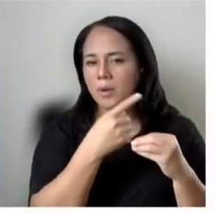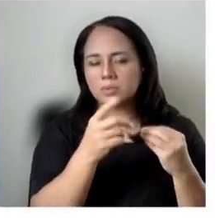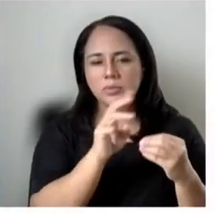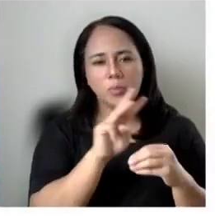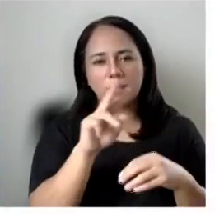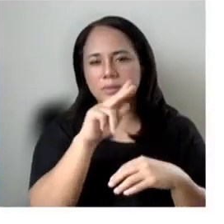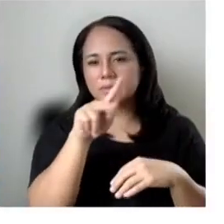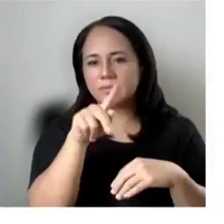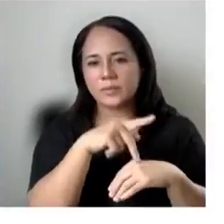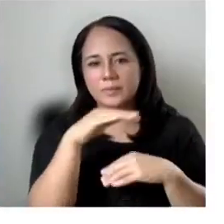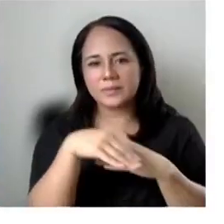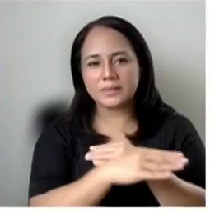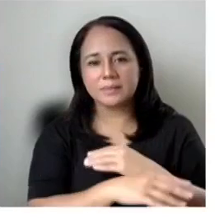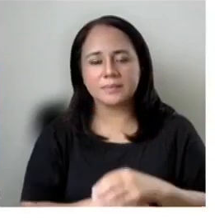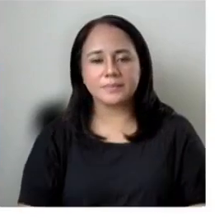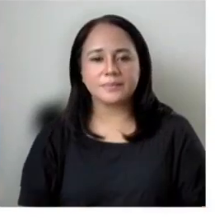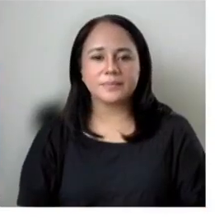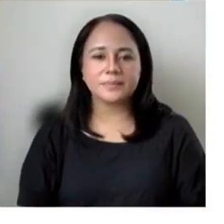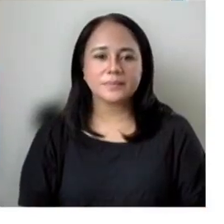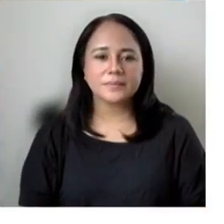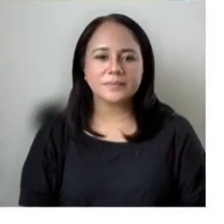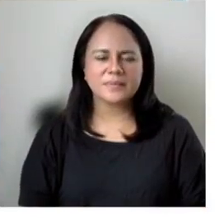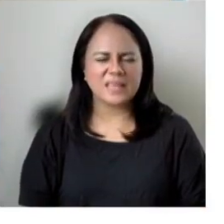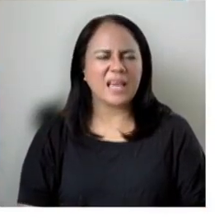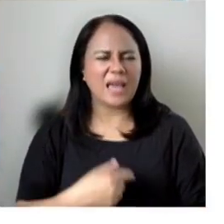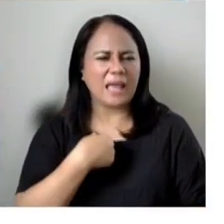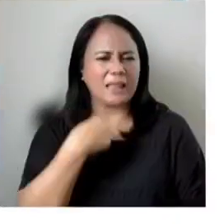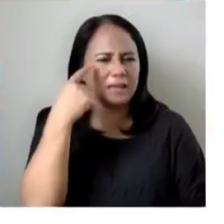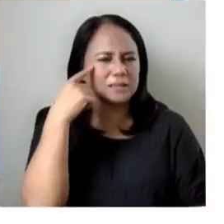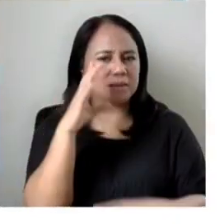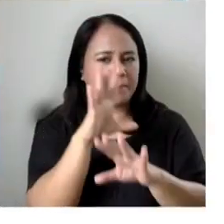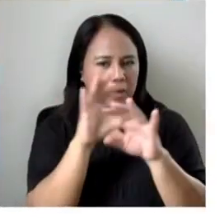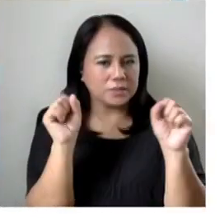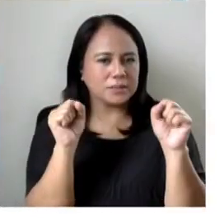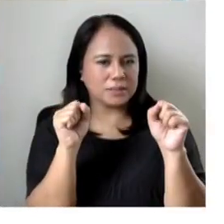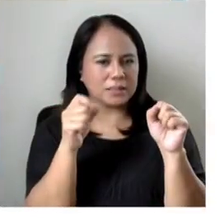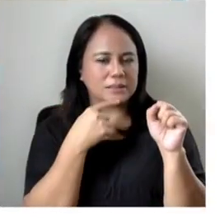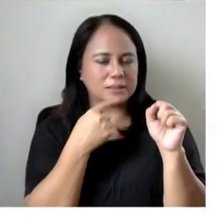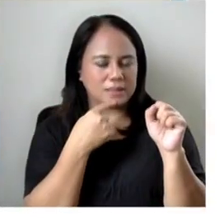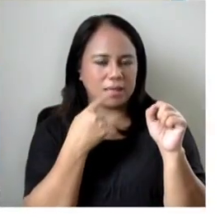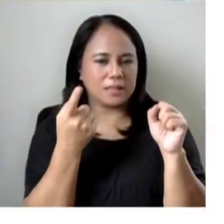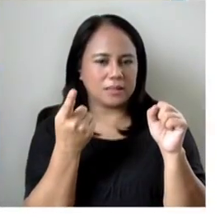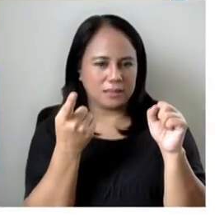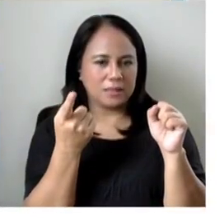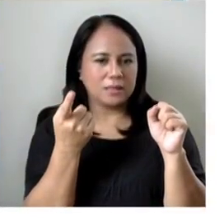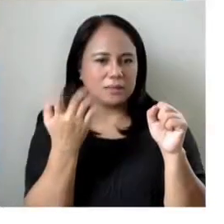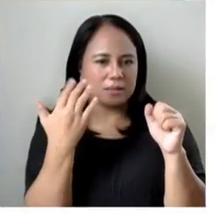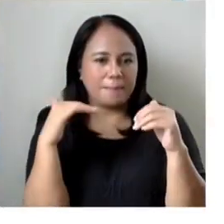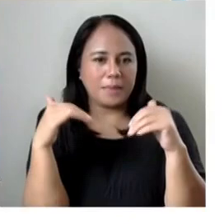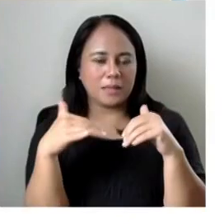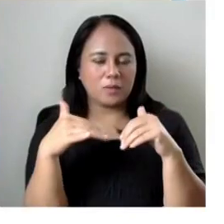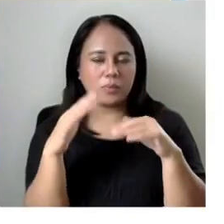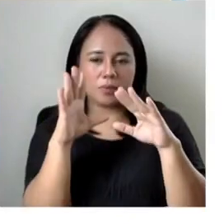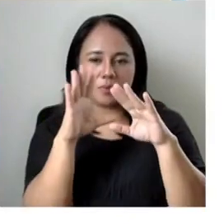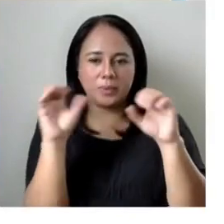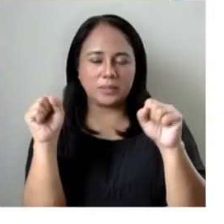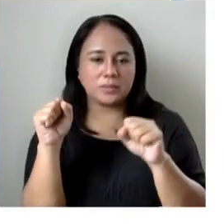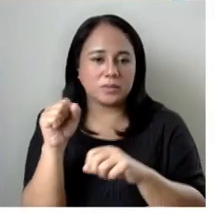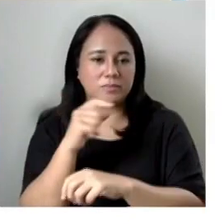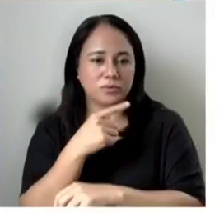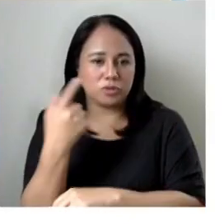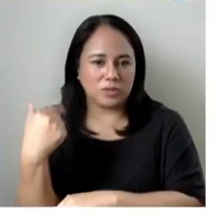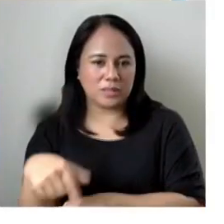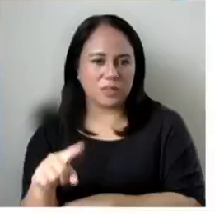Sea? Well, I think what the president said during that meeting with the president of China is simply